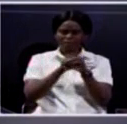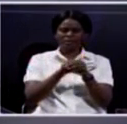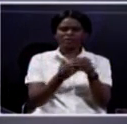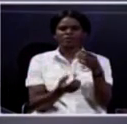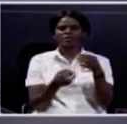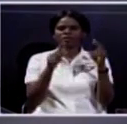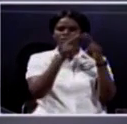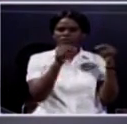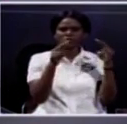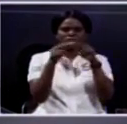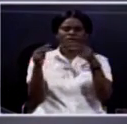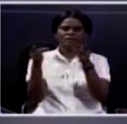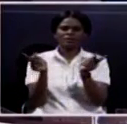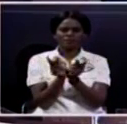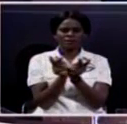area,